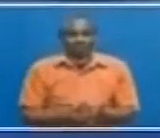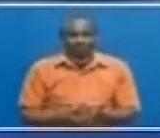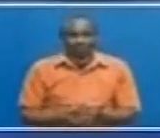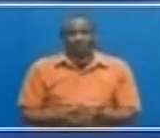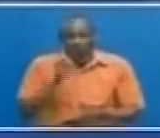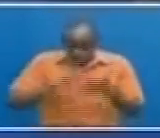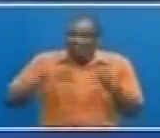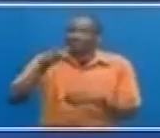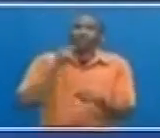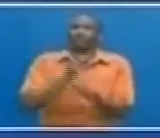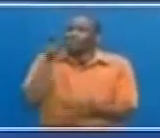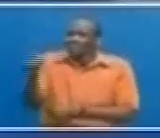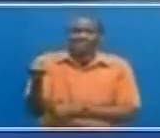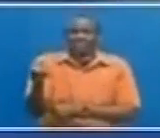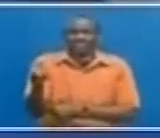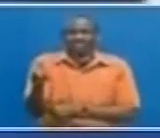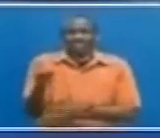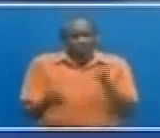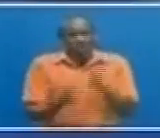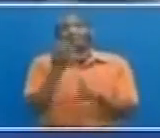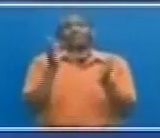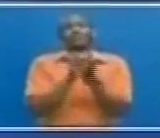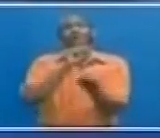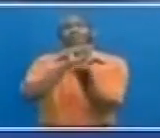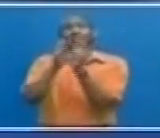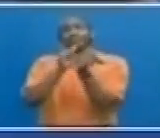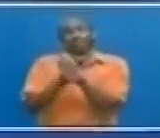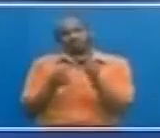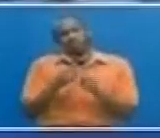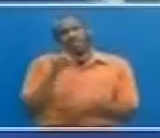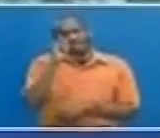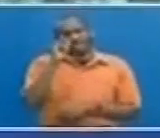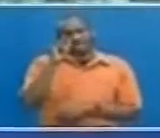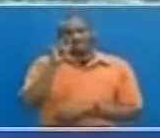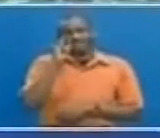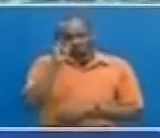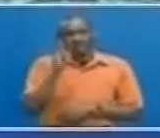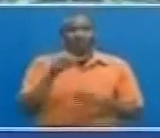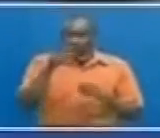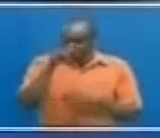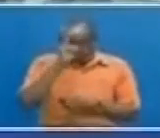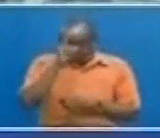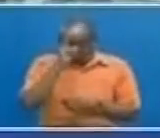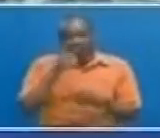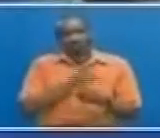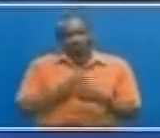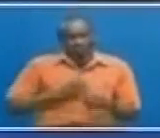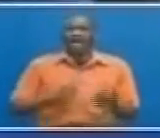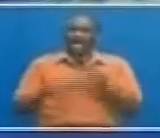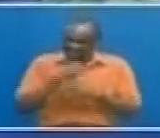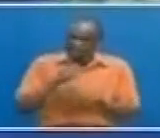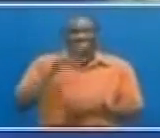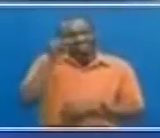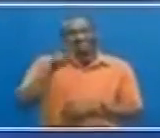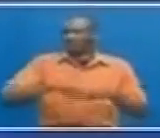done to come up with amendments to the Independent Police Commission Act is a violation of